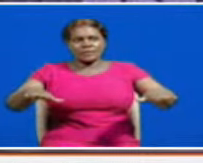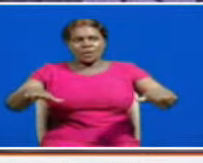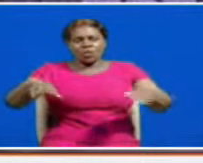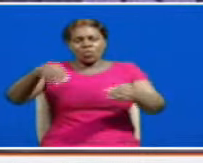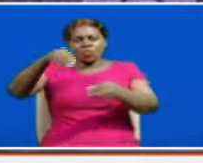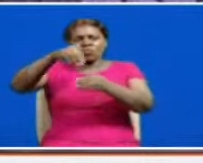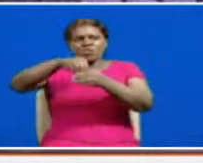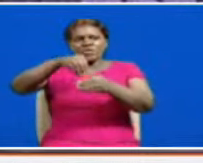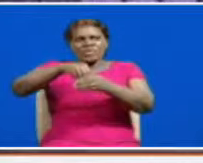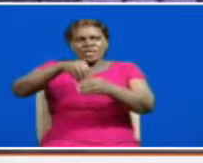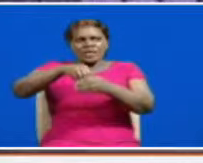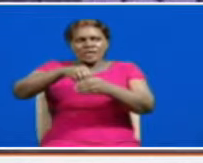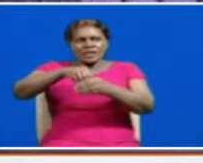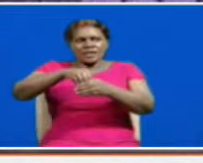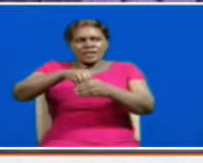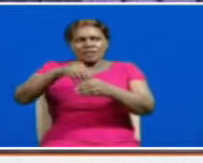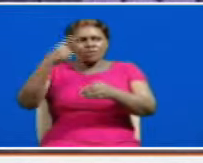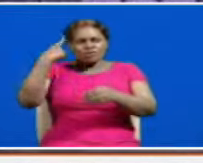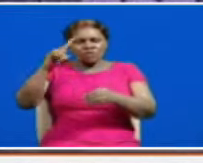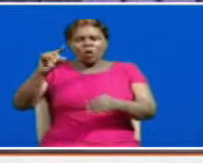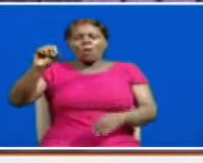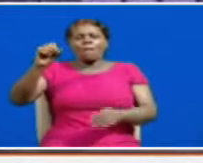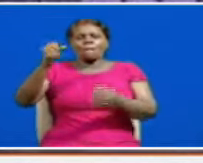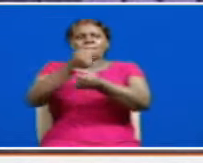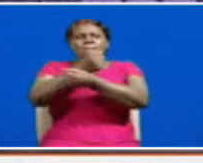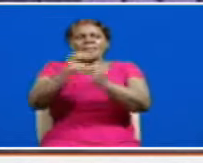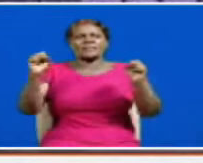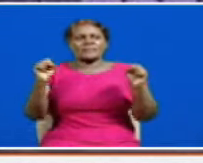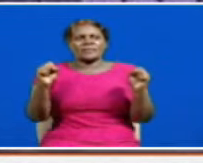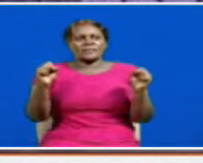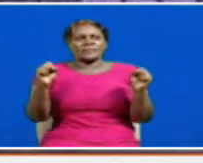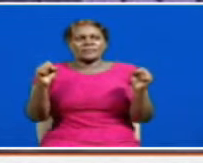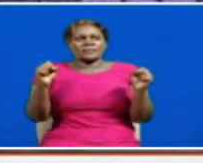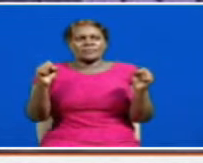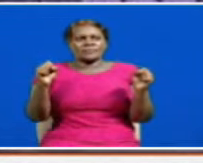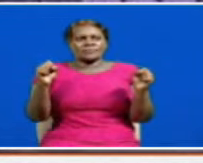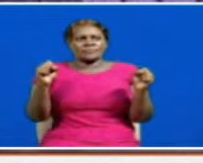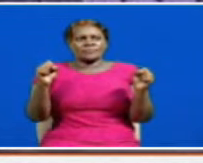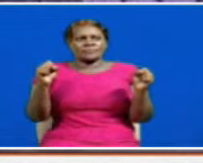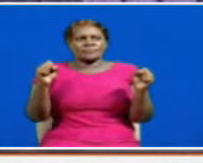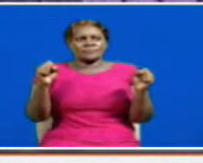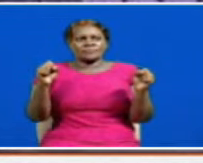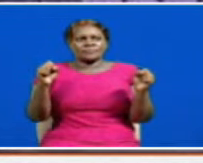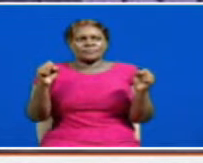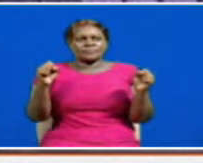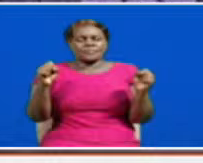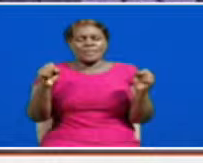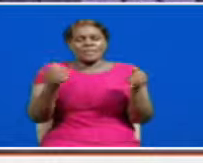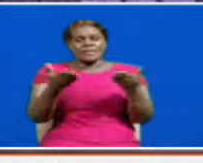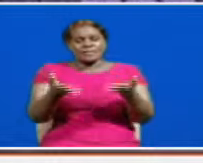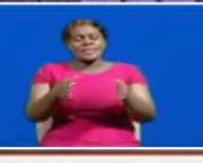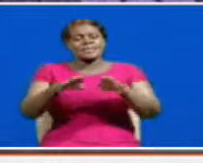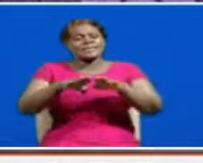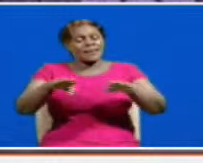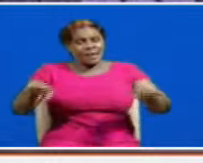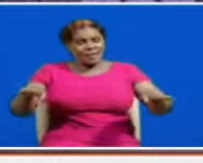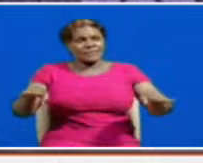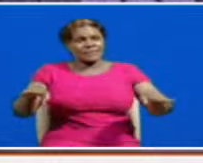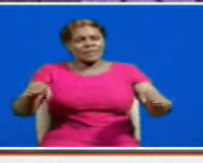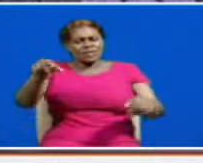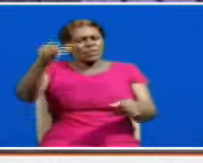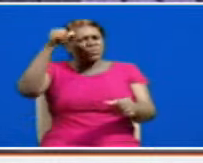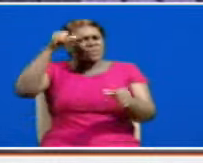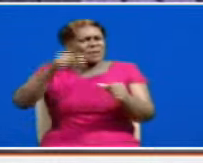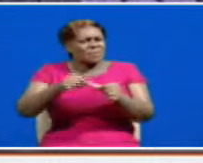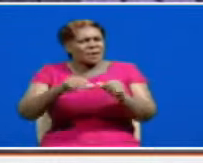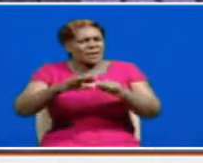bay for the president of next to the state house of the Nakuru? And this land, if you remember,